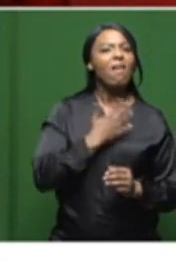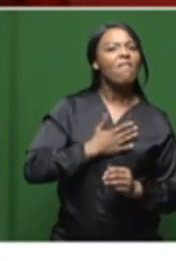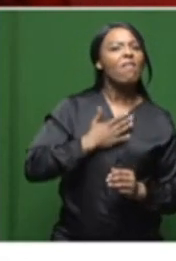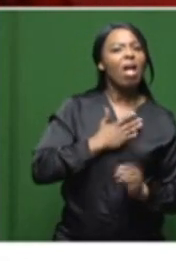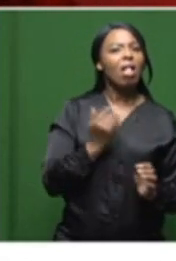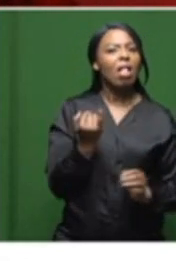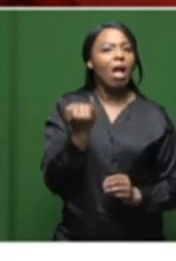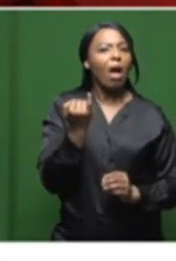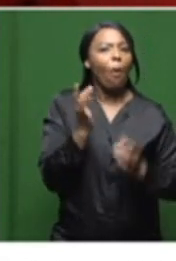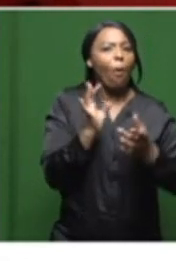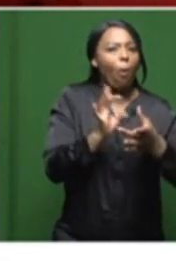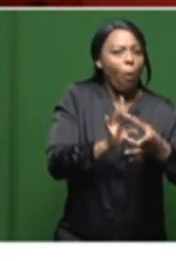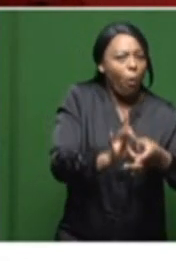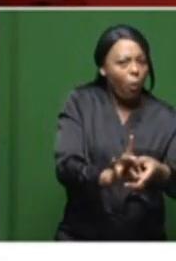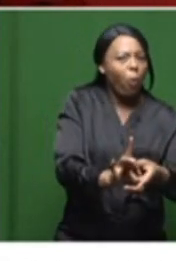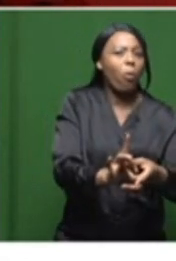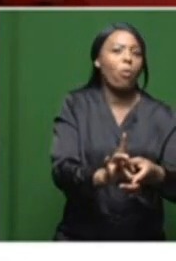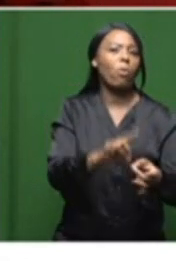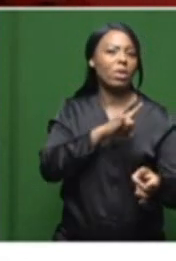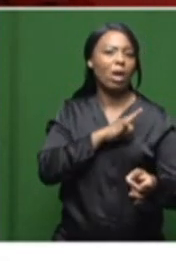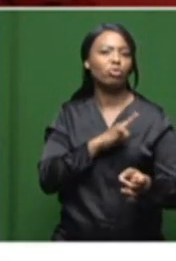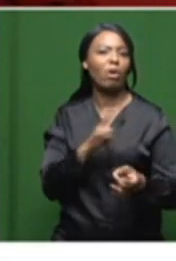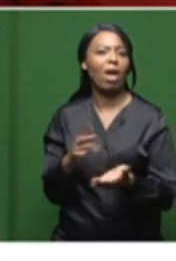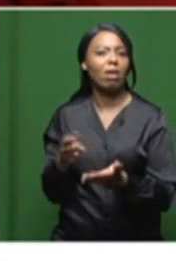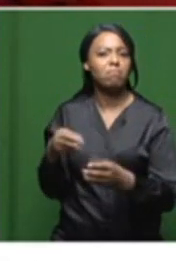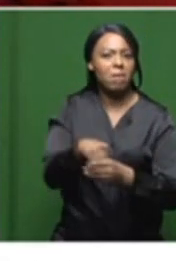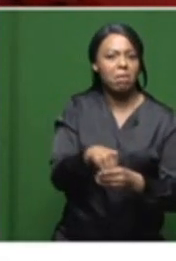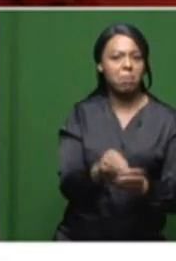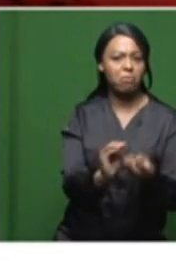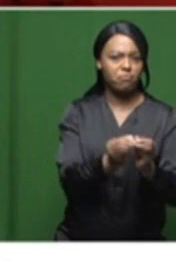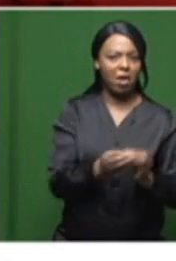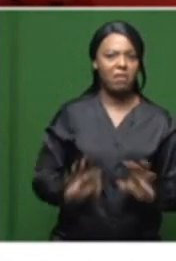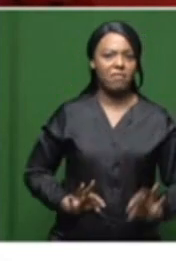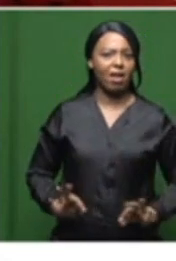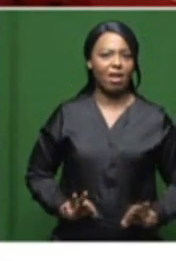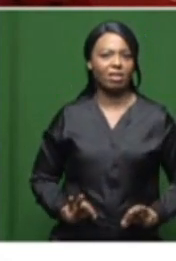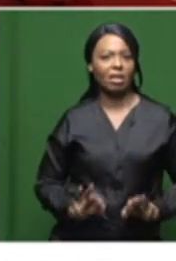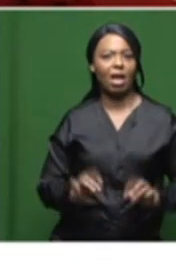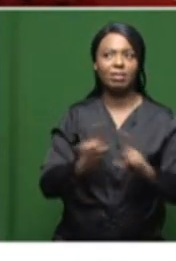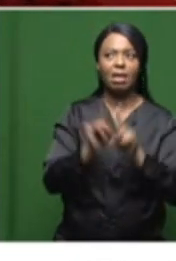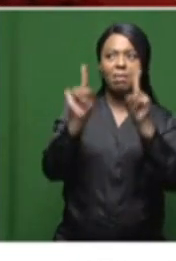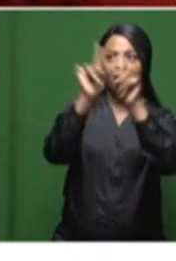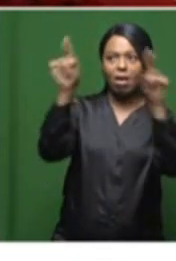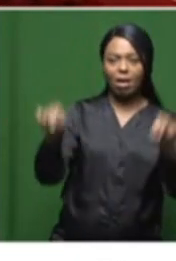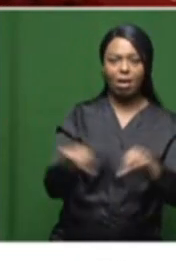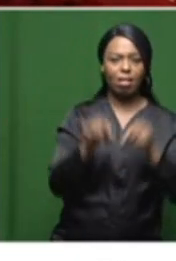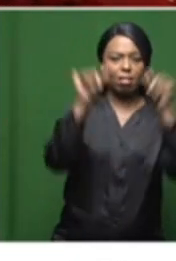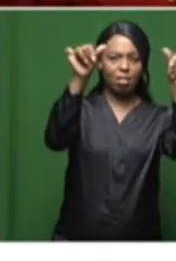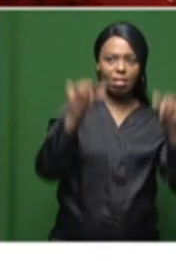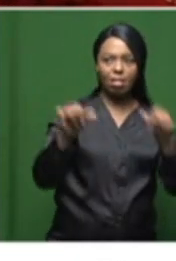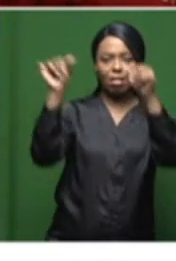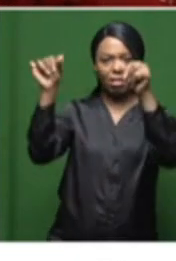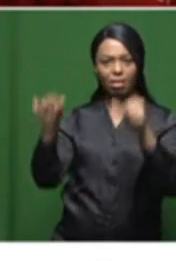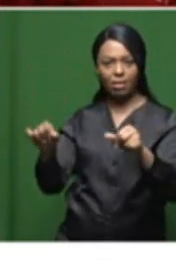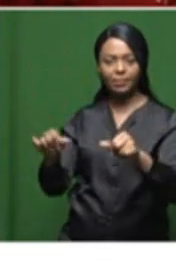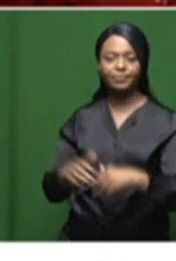the space, so to literally recreate a home. You're also hosting the Sunday